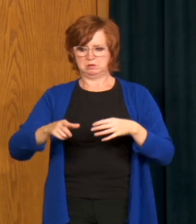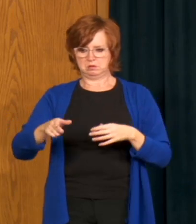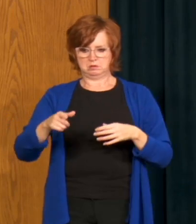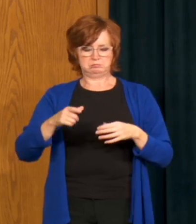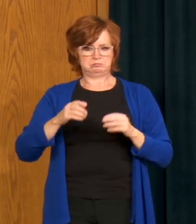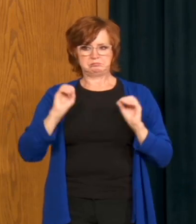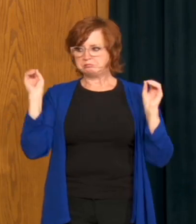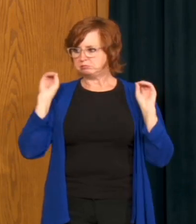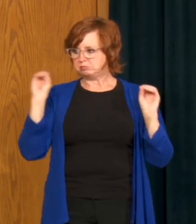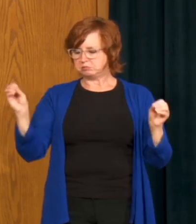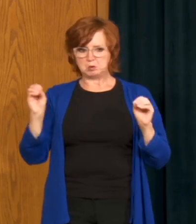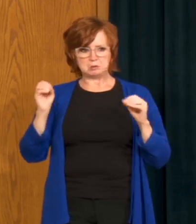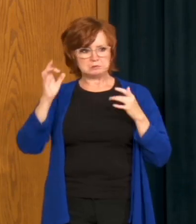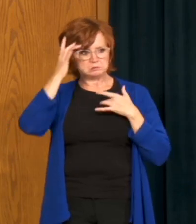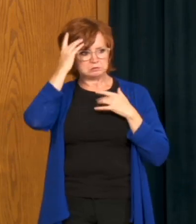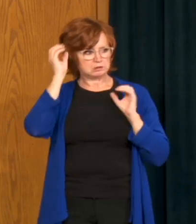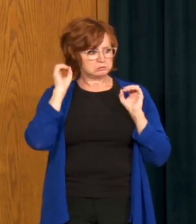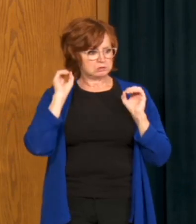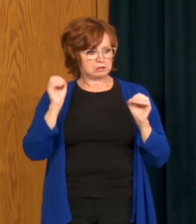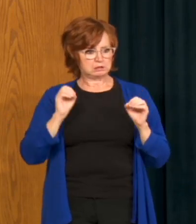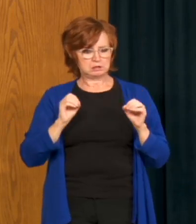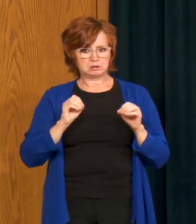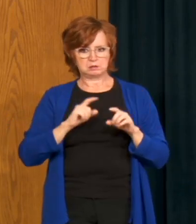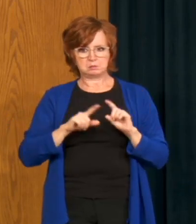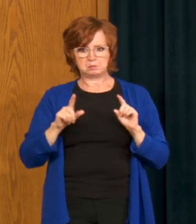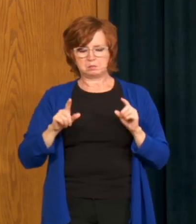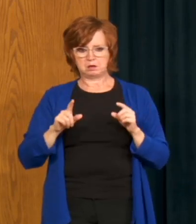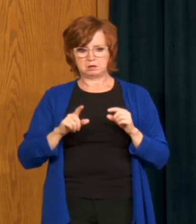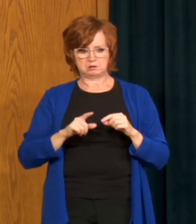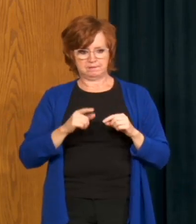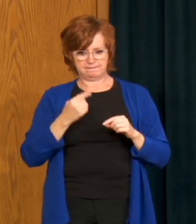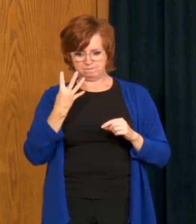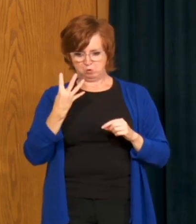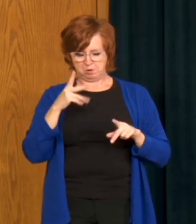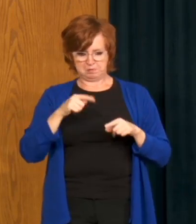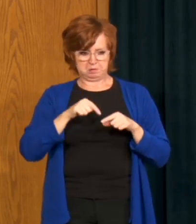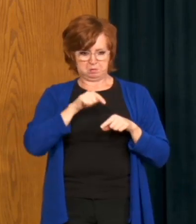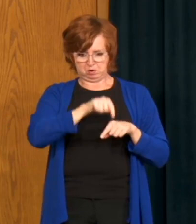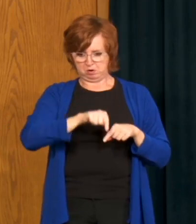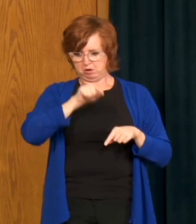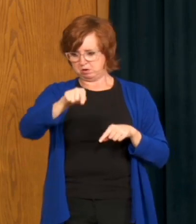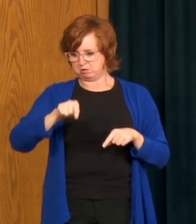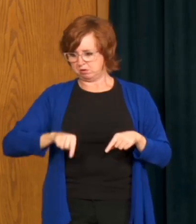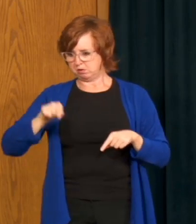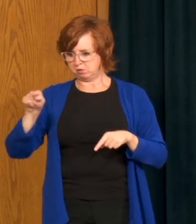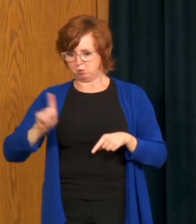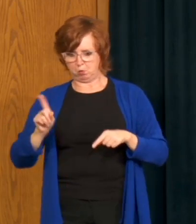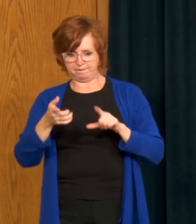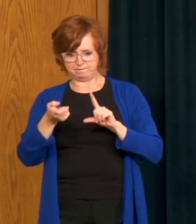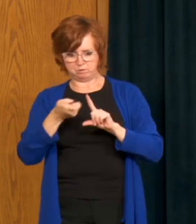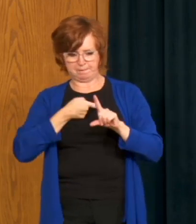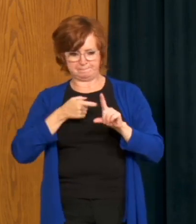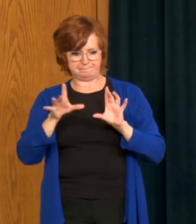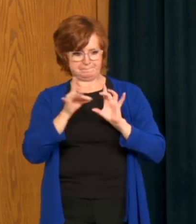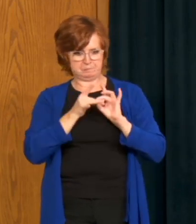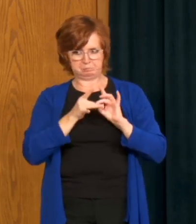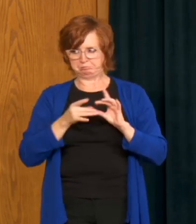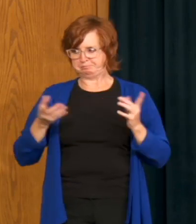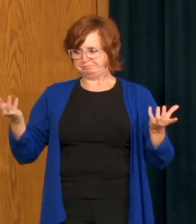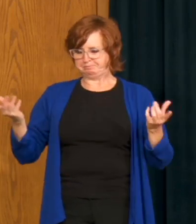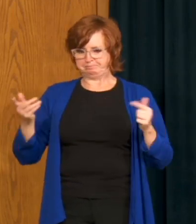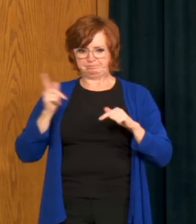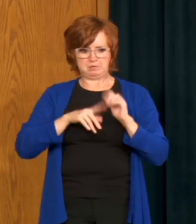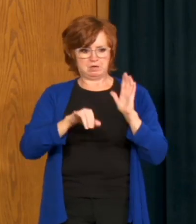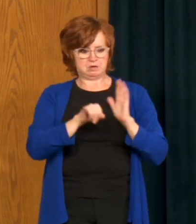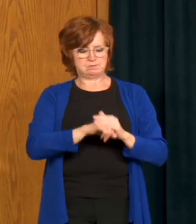period. For me, those 4 cases in a town of 10,000 are more significant because you can't explain where the exposure was than